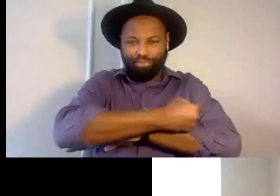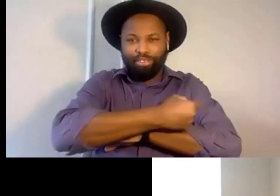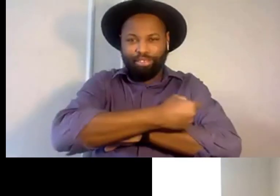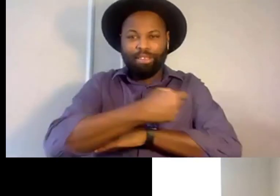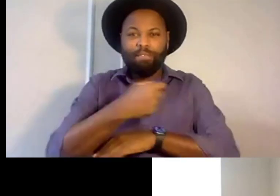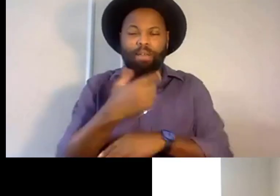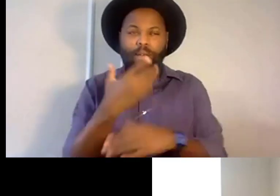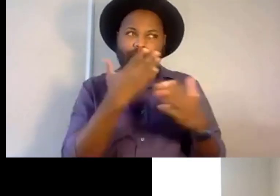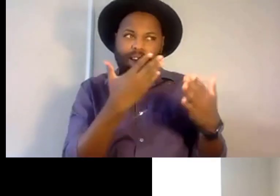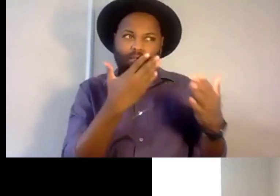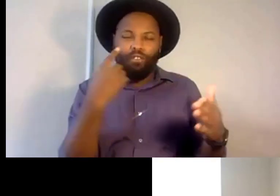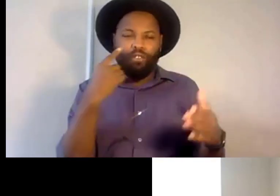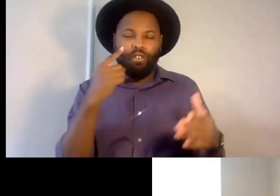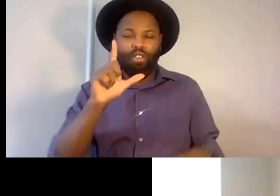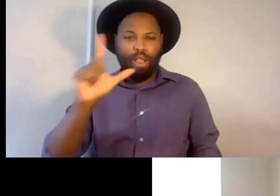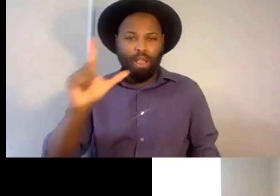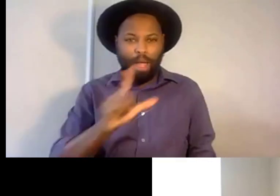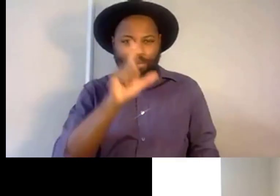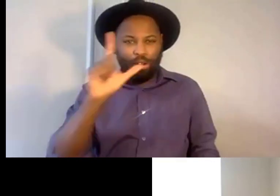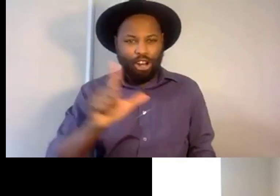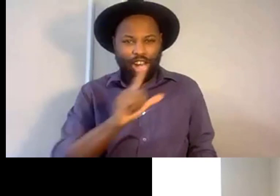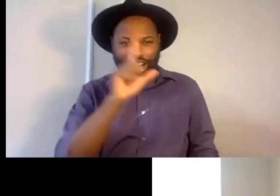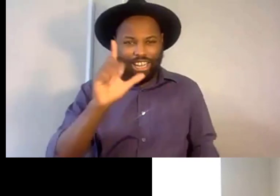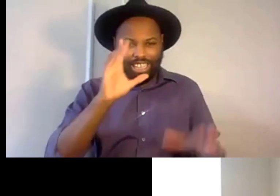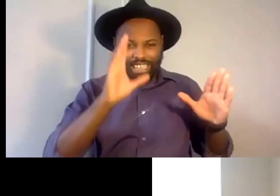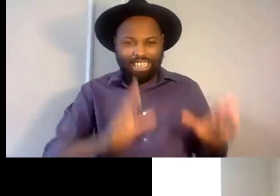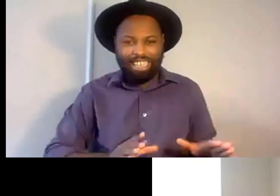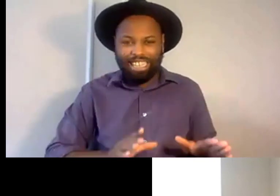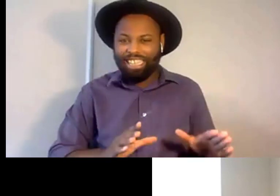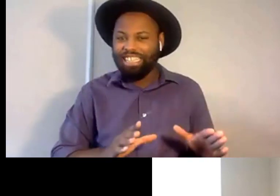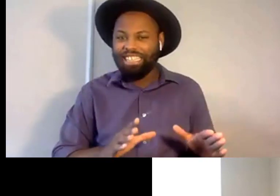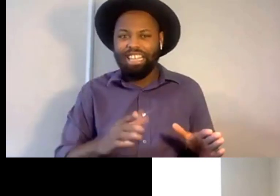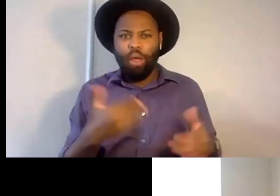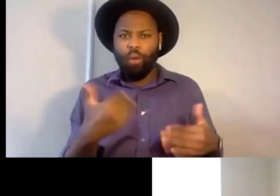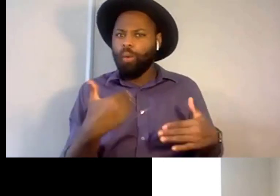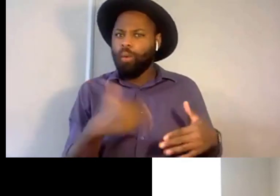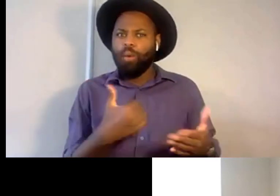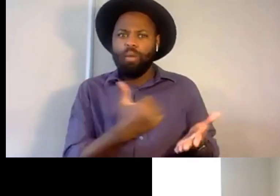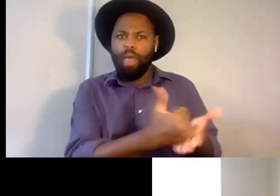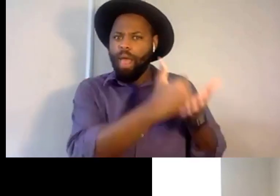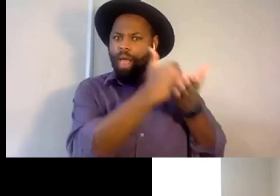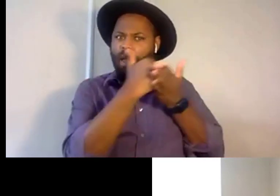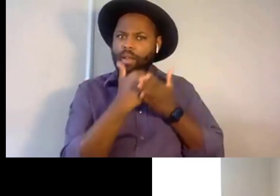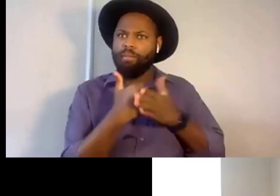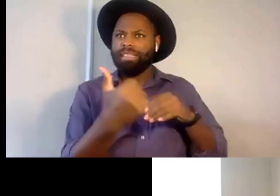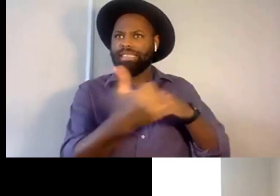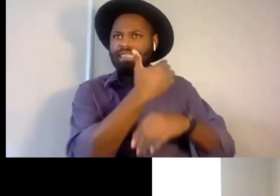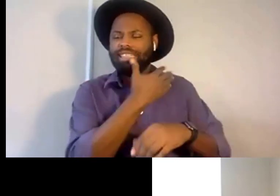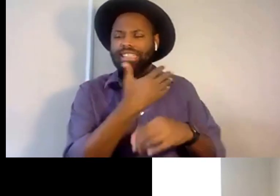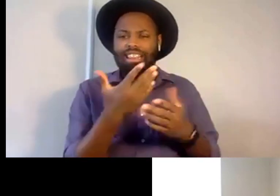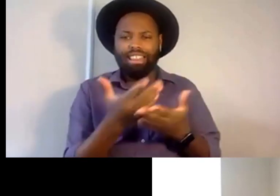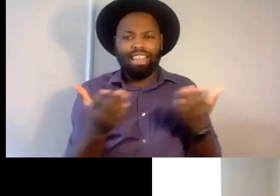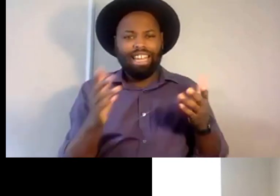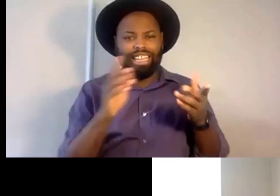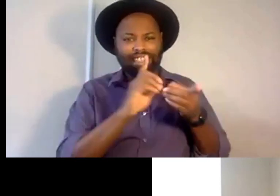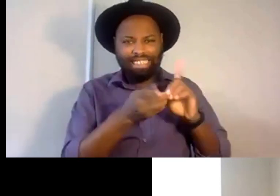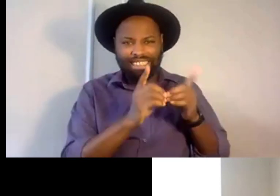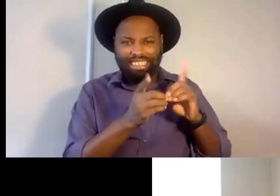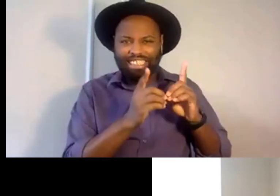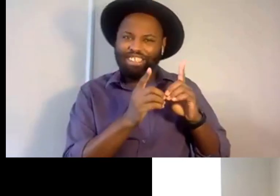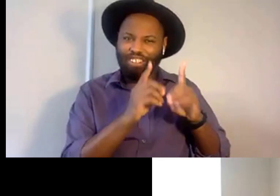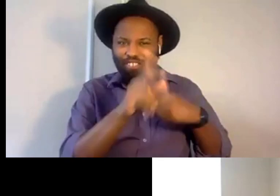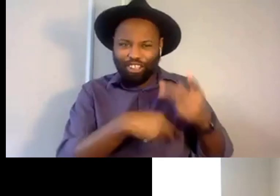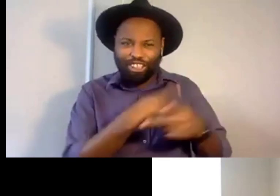the librarians. I called librarians and they scrambled and they got me some stuff and sent it to me digitally. But I still, have that money, and